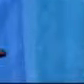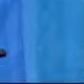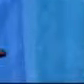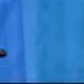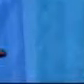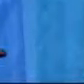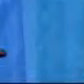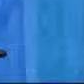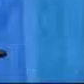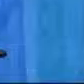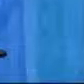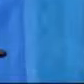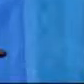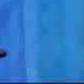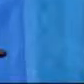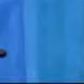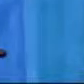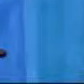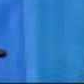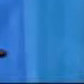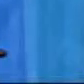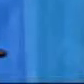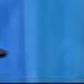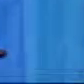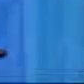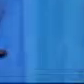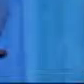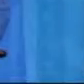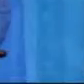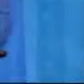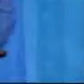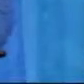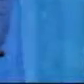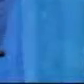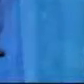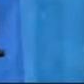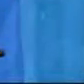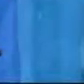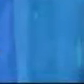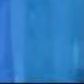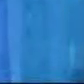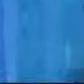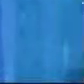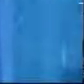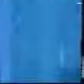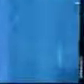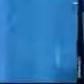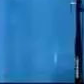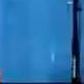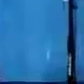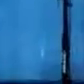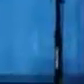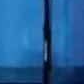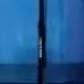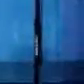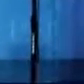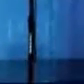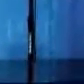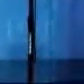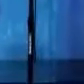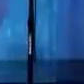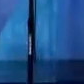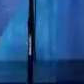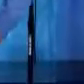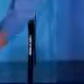Because it so very much captures one of the central attitudes of our Center for Spiritual Living, that we live in a world